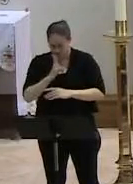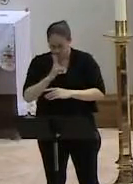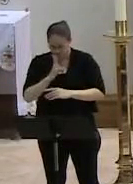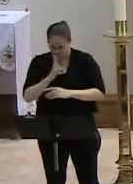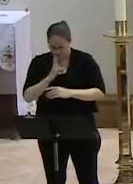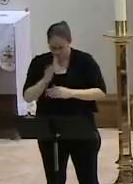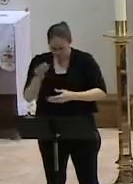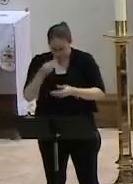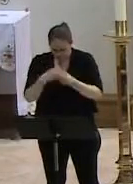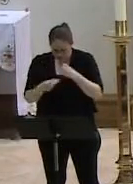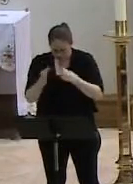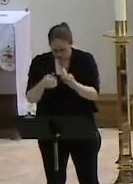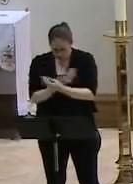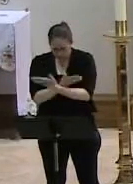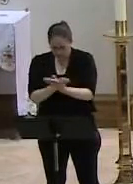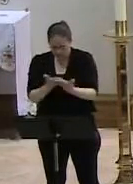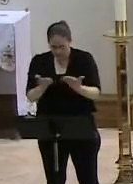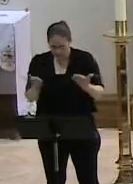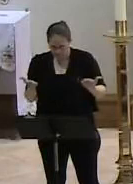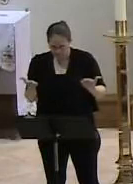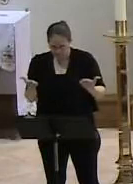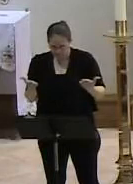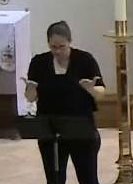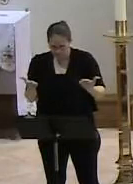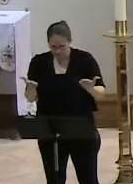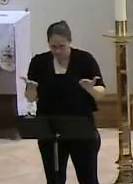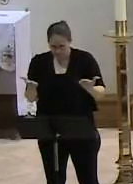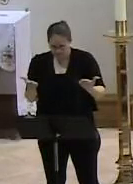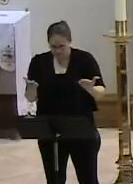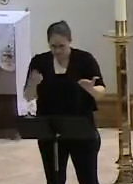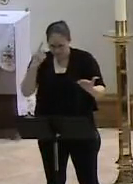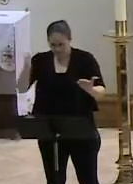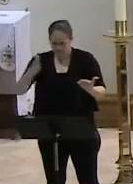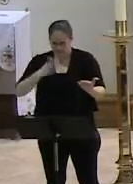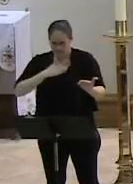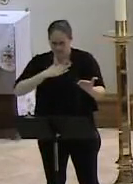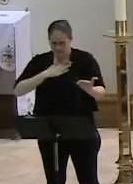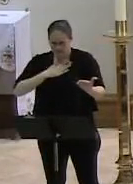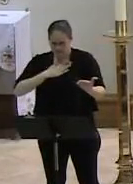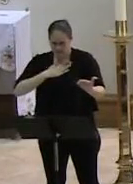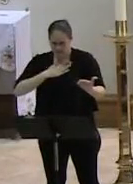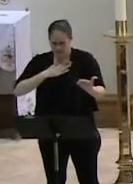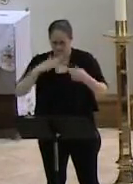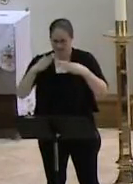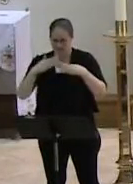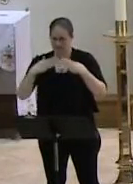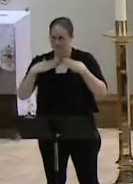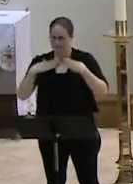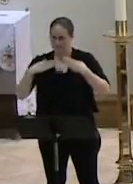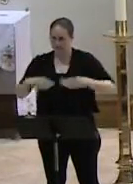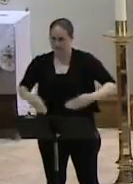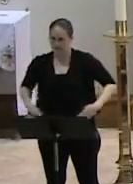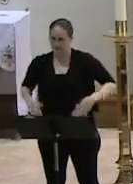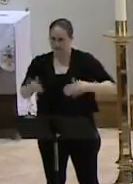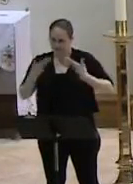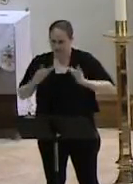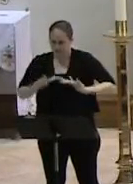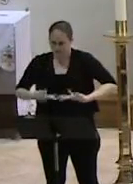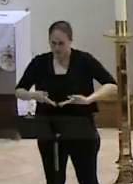"Take this, all of you, and eat of it, for this is my